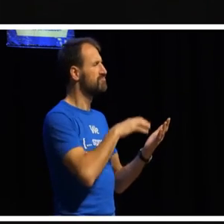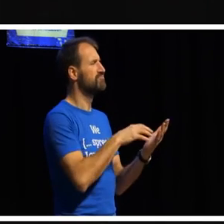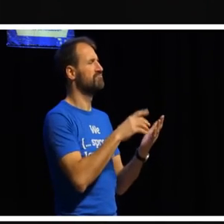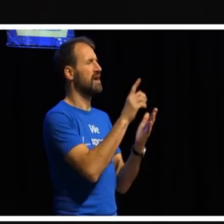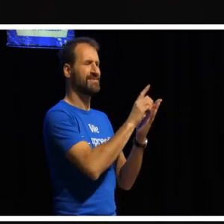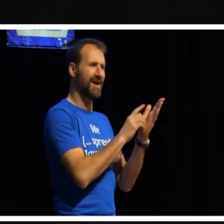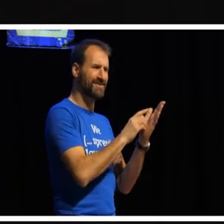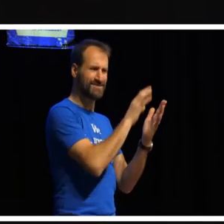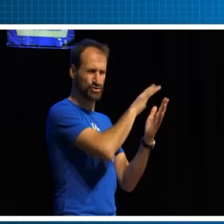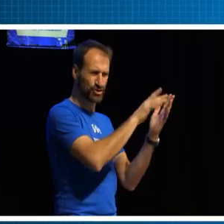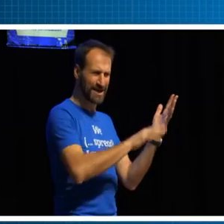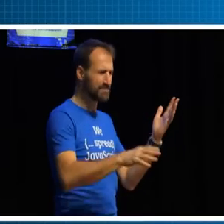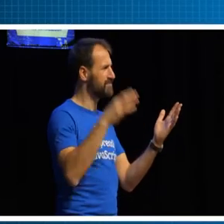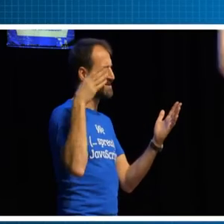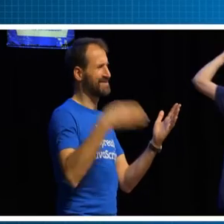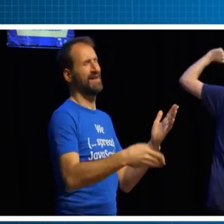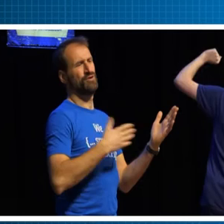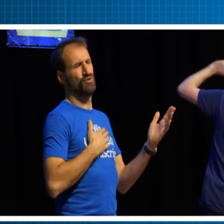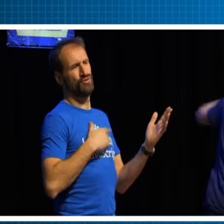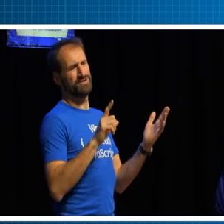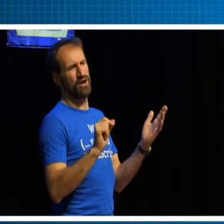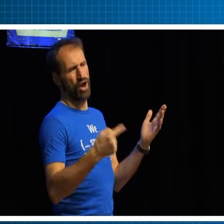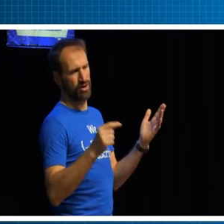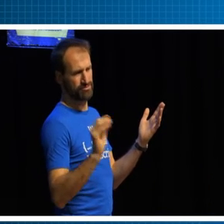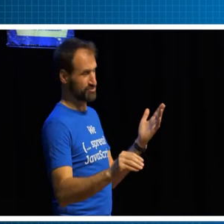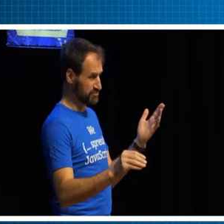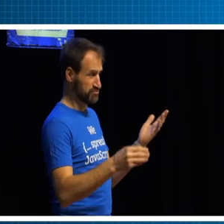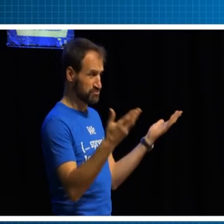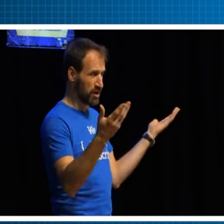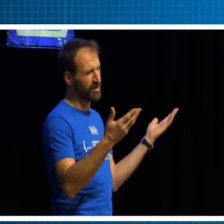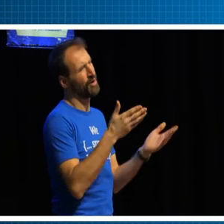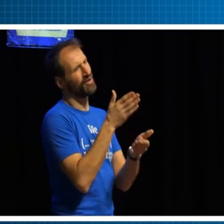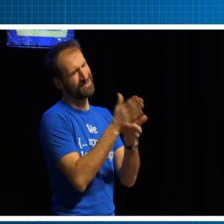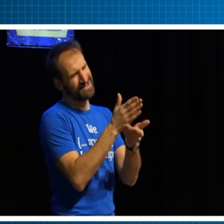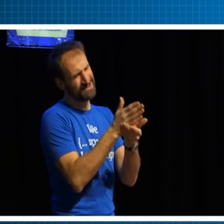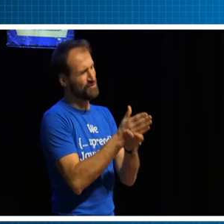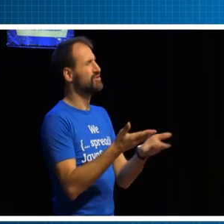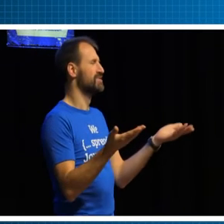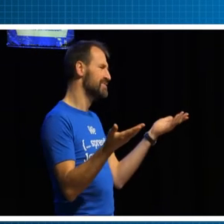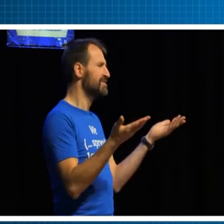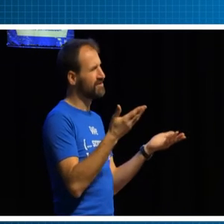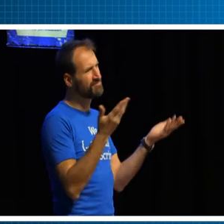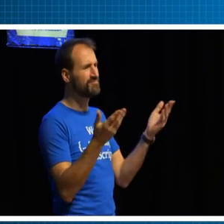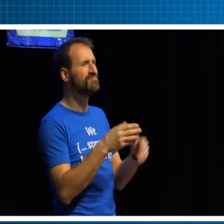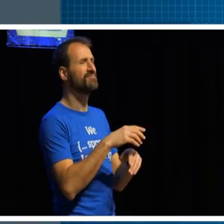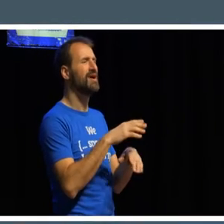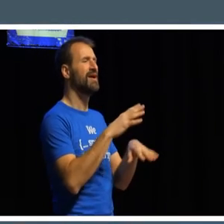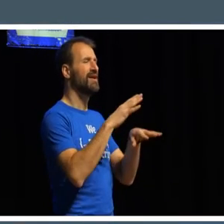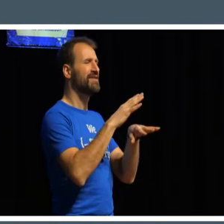No? OK. Transform streams, they're this little bit that sits in the middle, and that does stuff with the data before it sends it